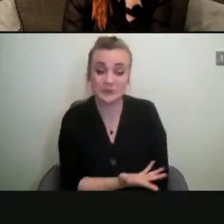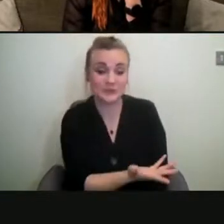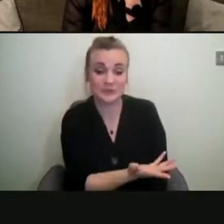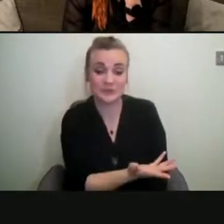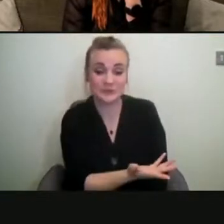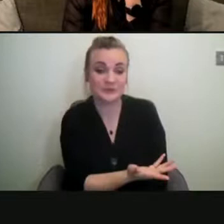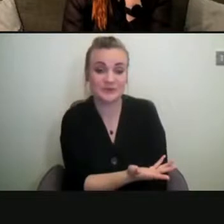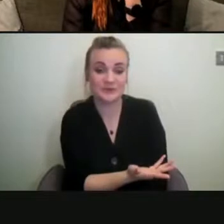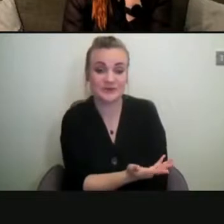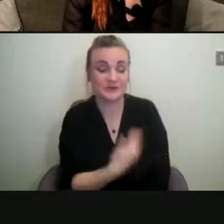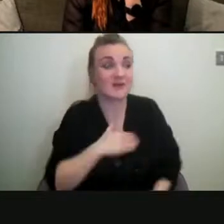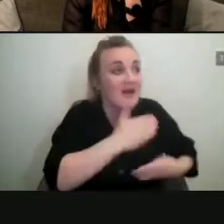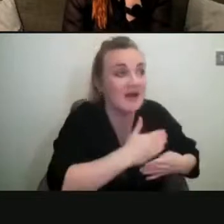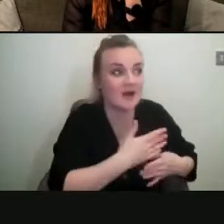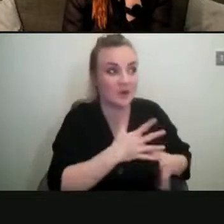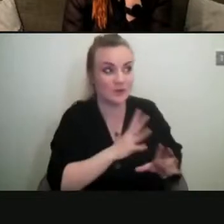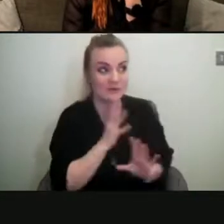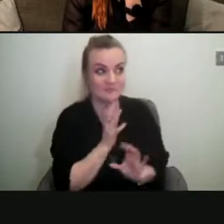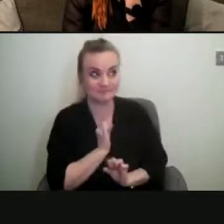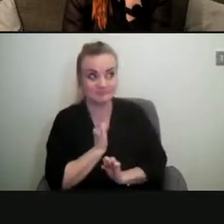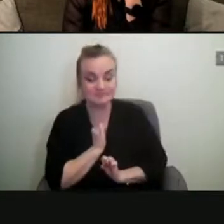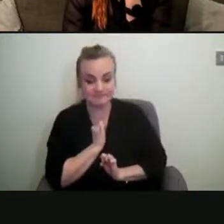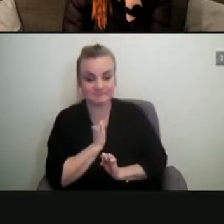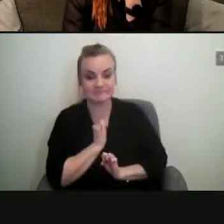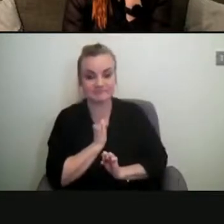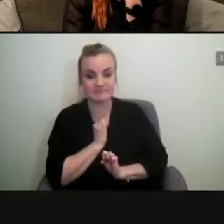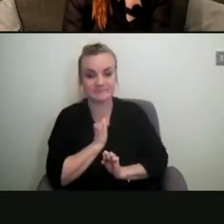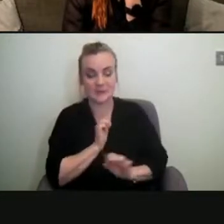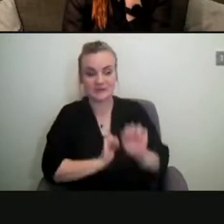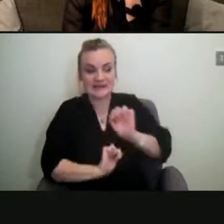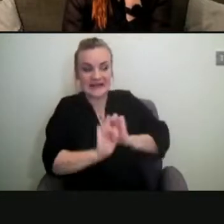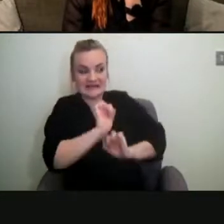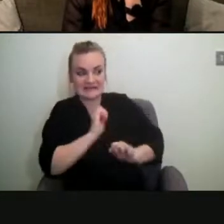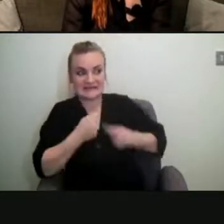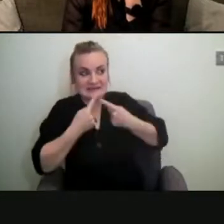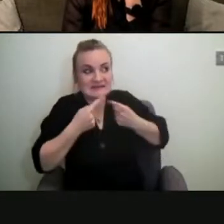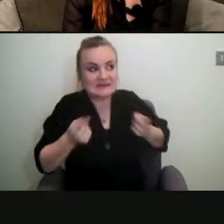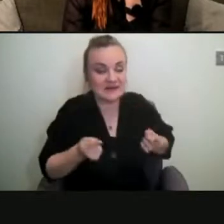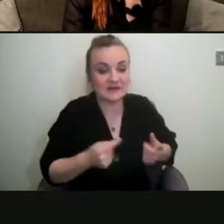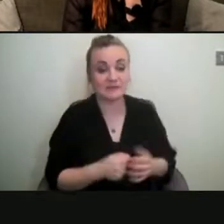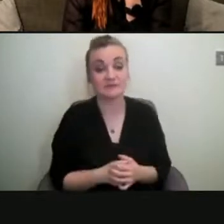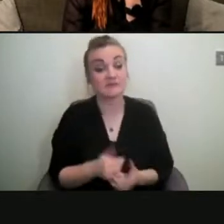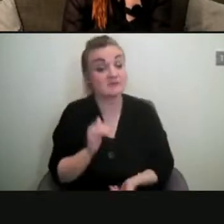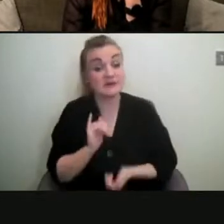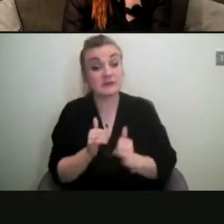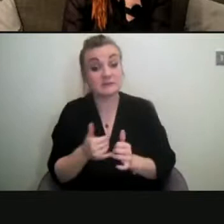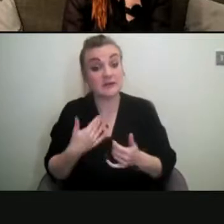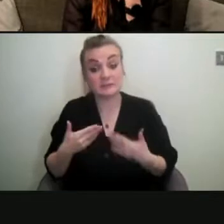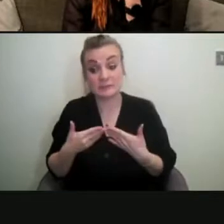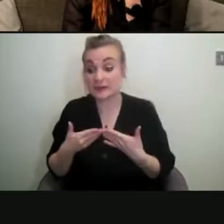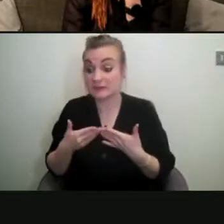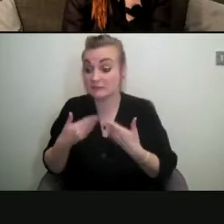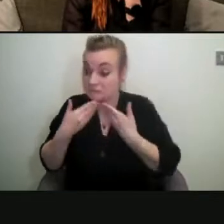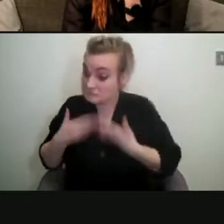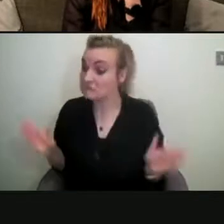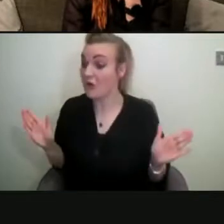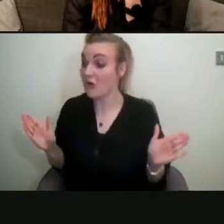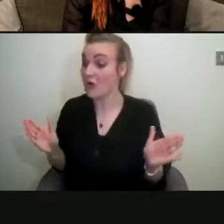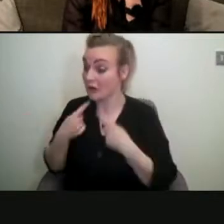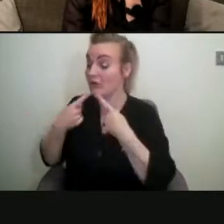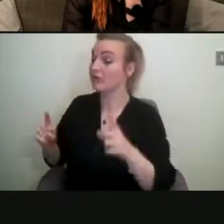know, keep things back. And, you know, there have been times when I've been quite open with some of my bosses, and, you